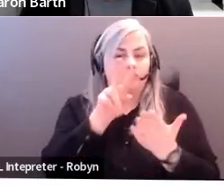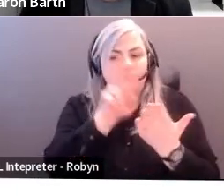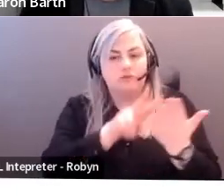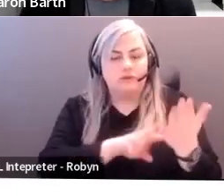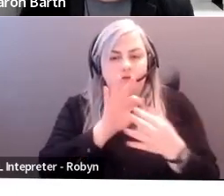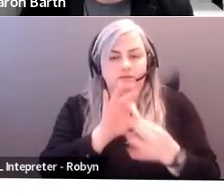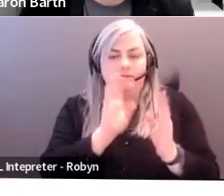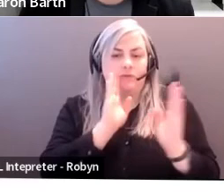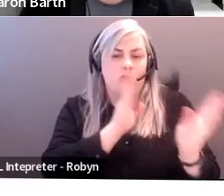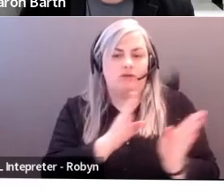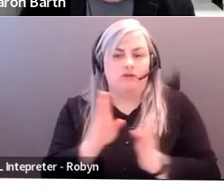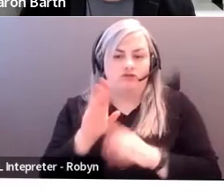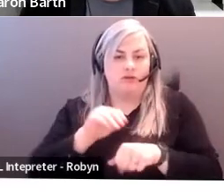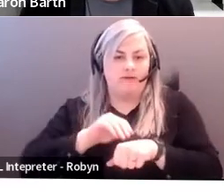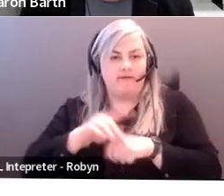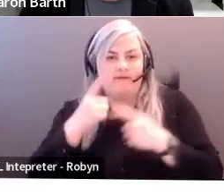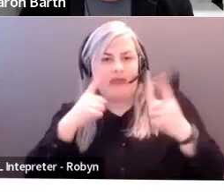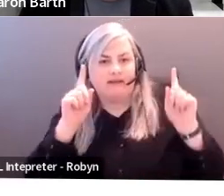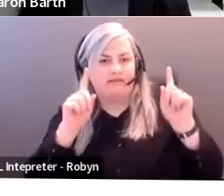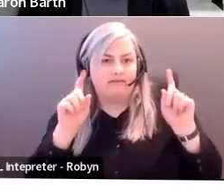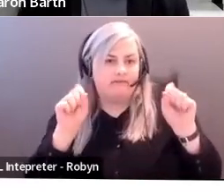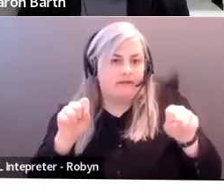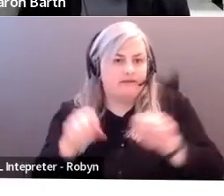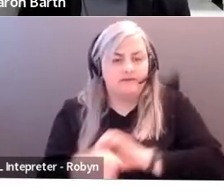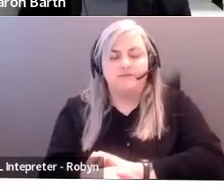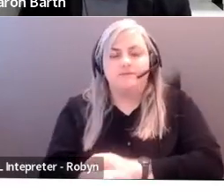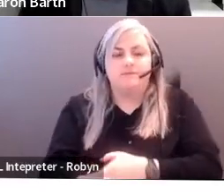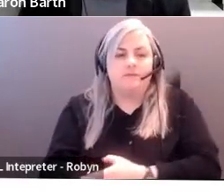organizational effectiveness, say from